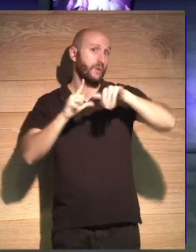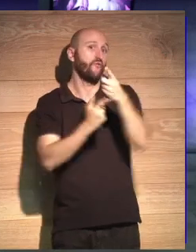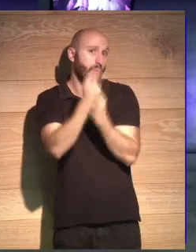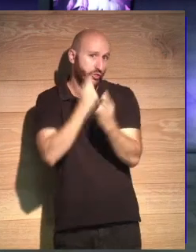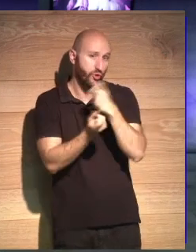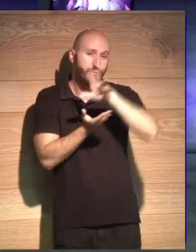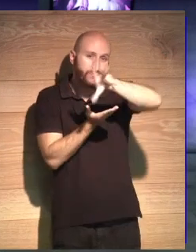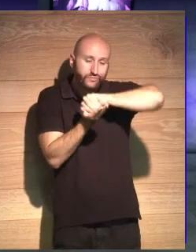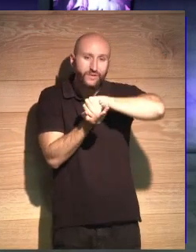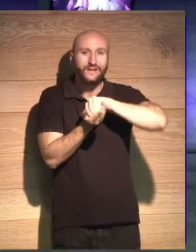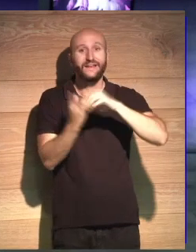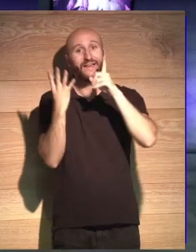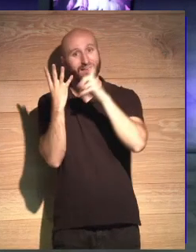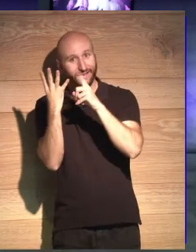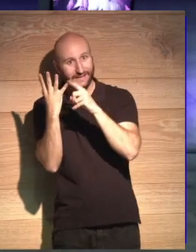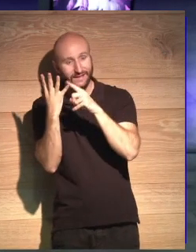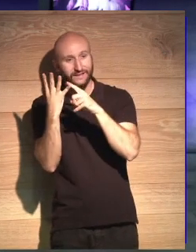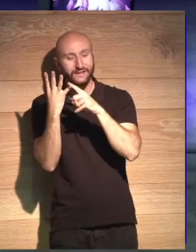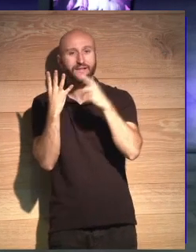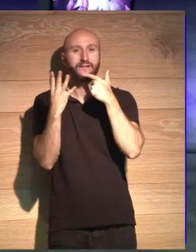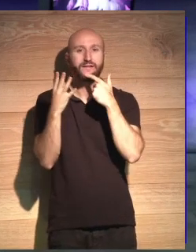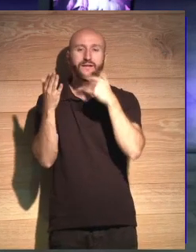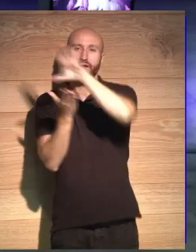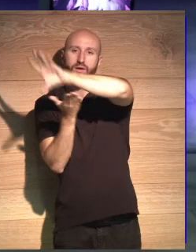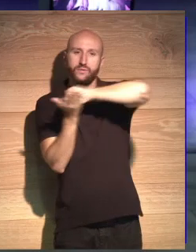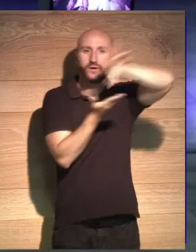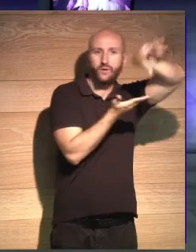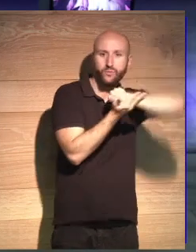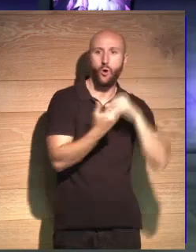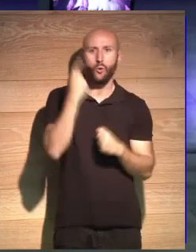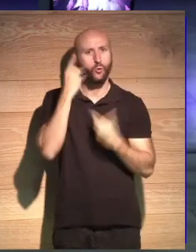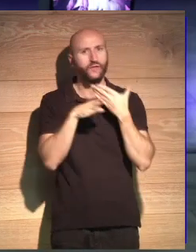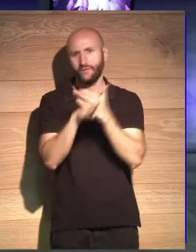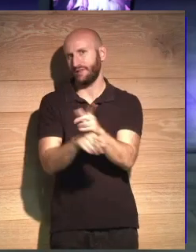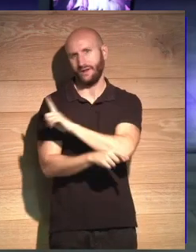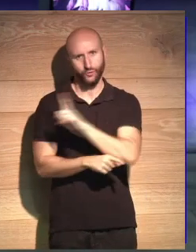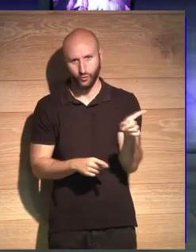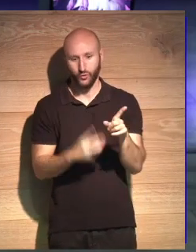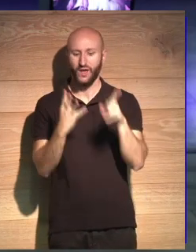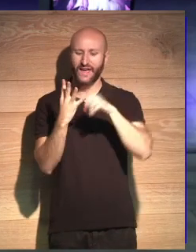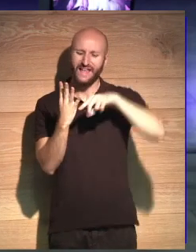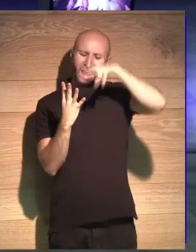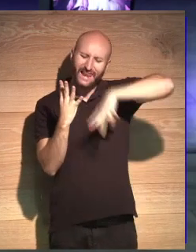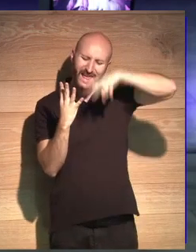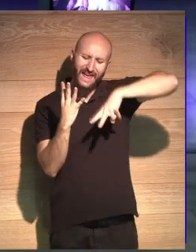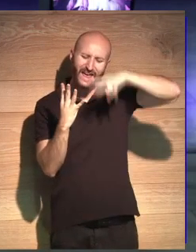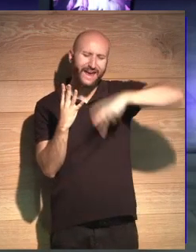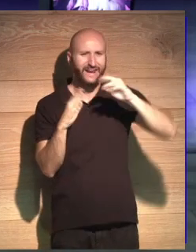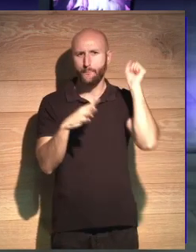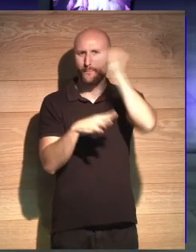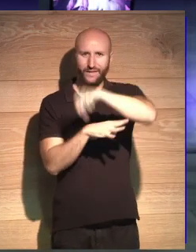usually look for their sources, normally in YouTube, but she was checking them, and she didn't trust one single source